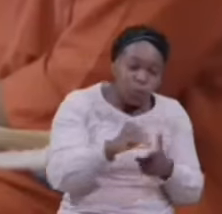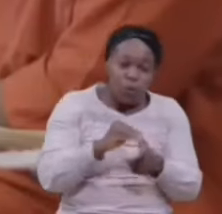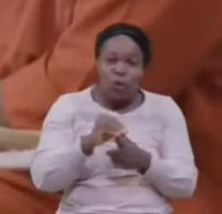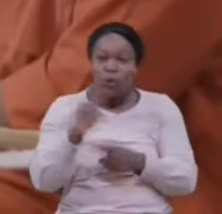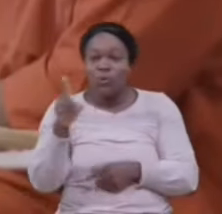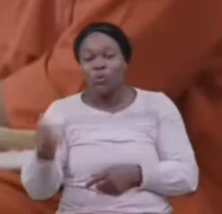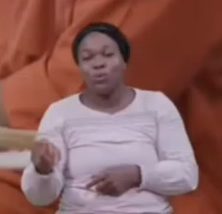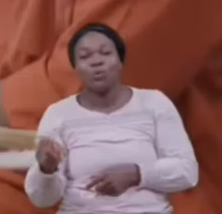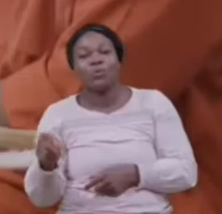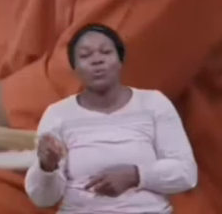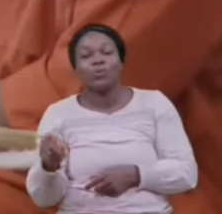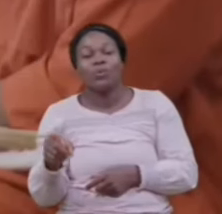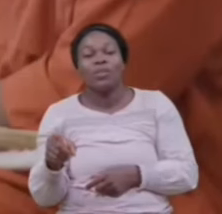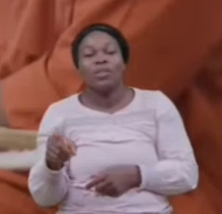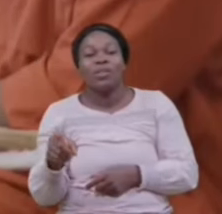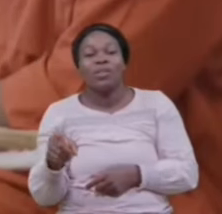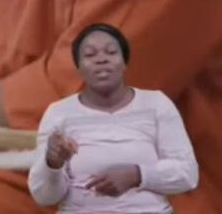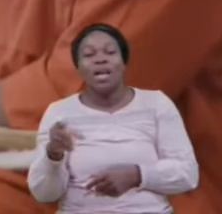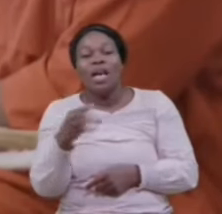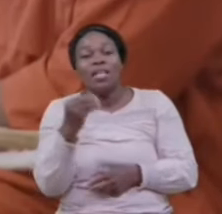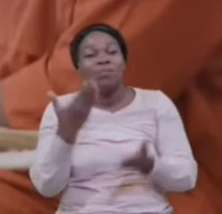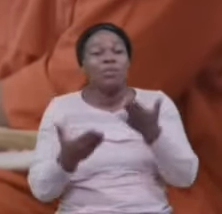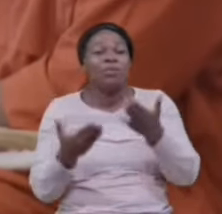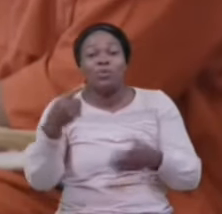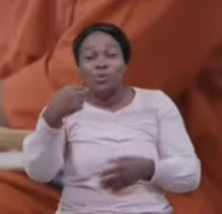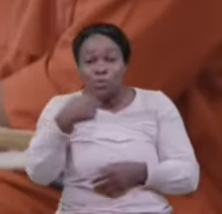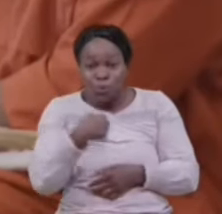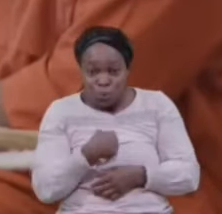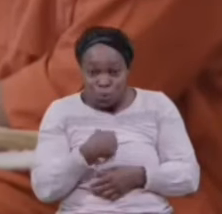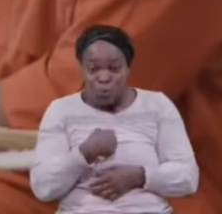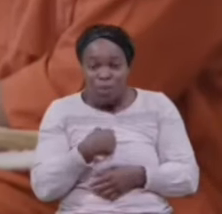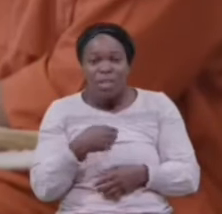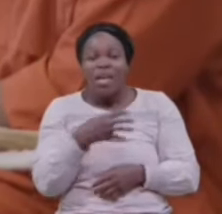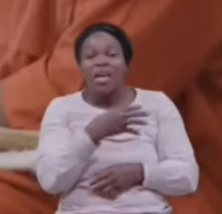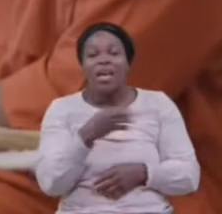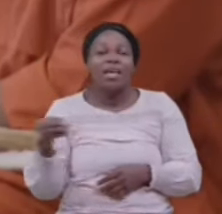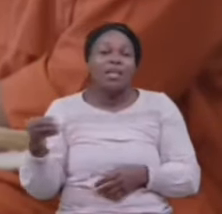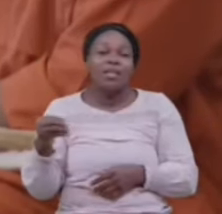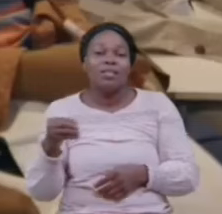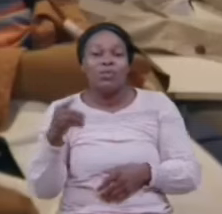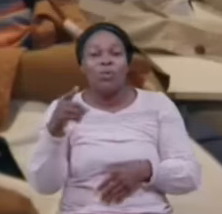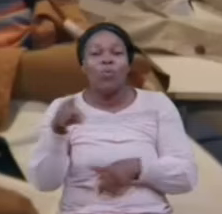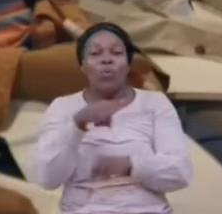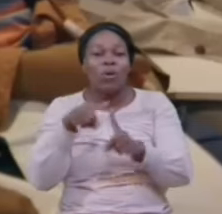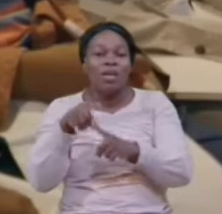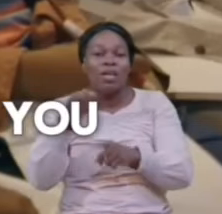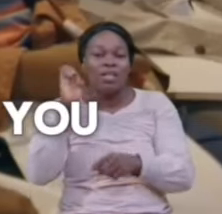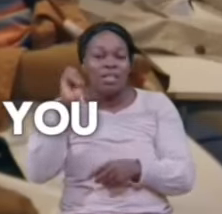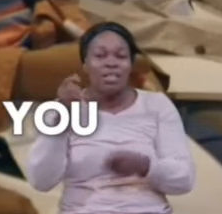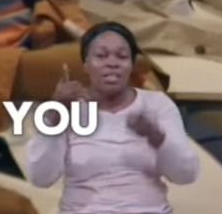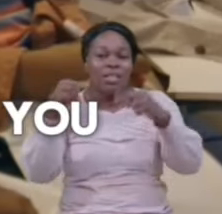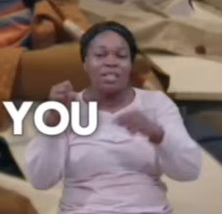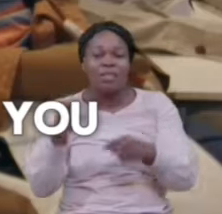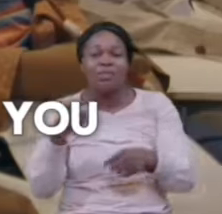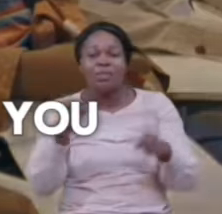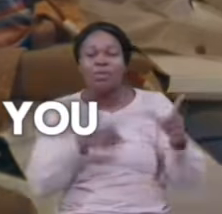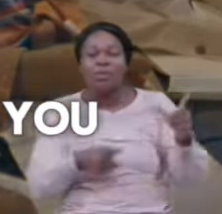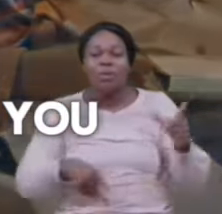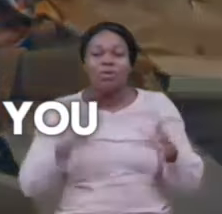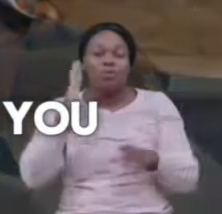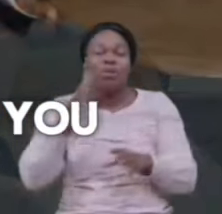I'm pointing at somebody there. When you come, the Lord will make the